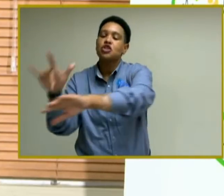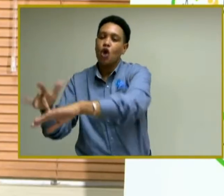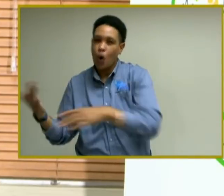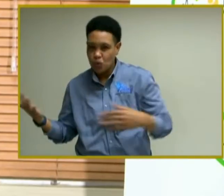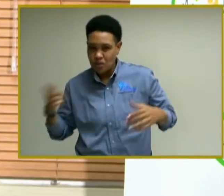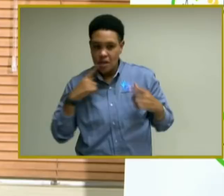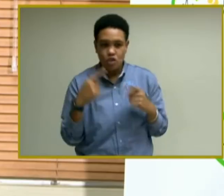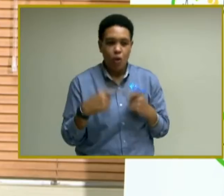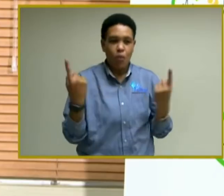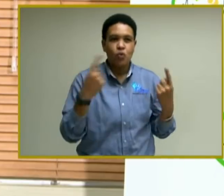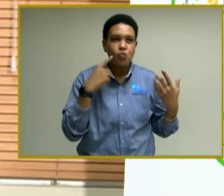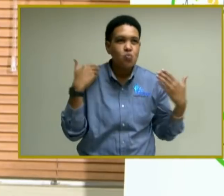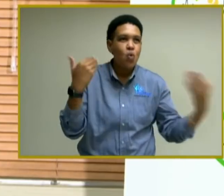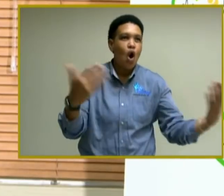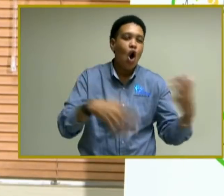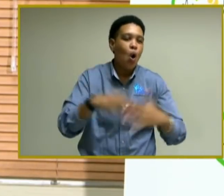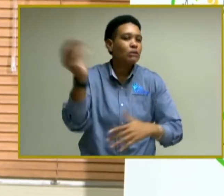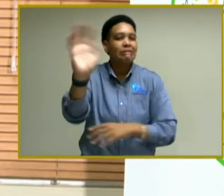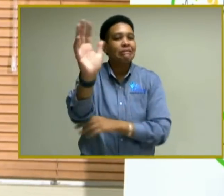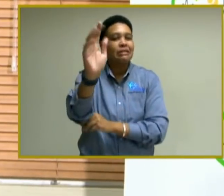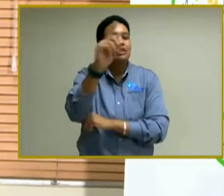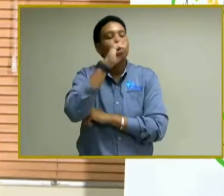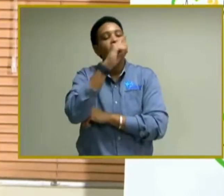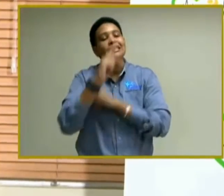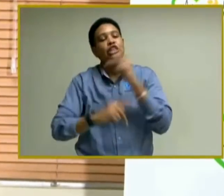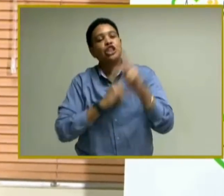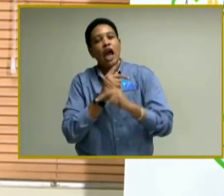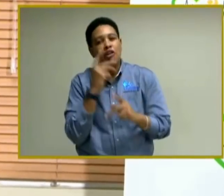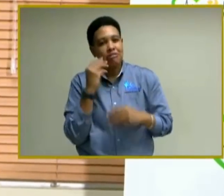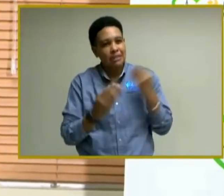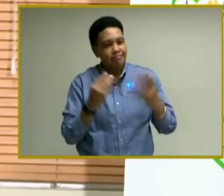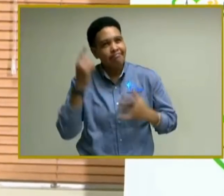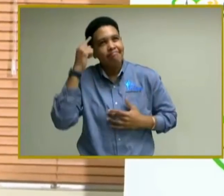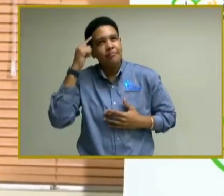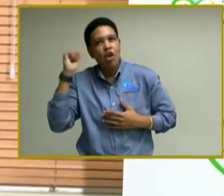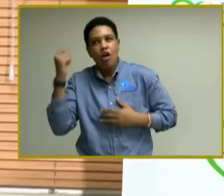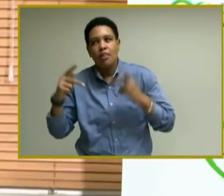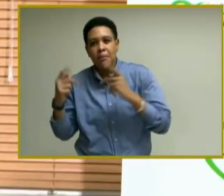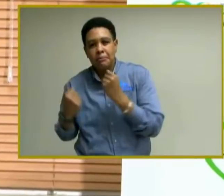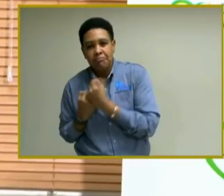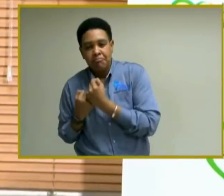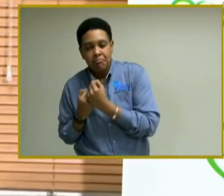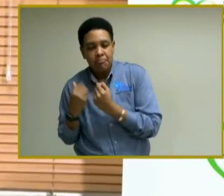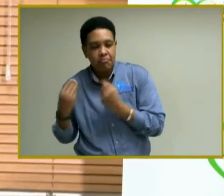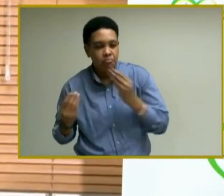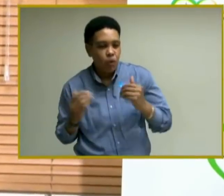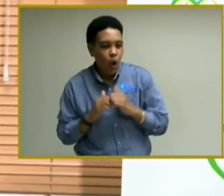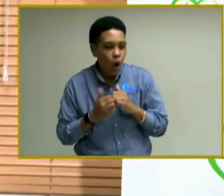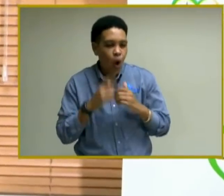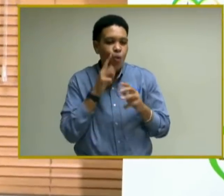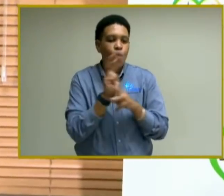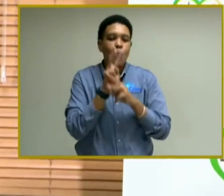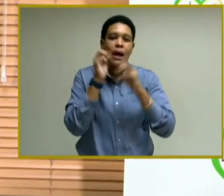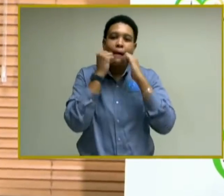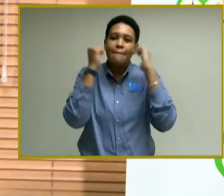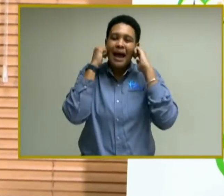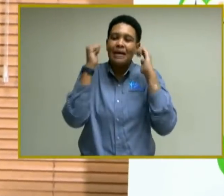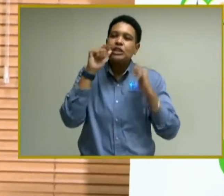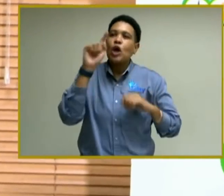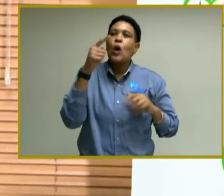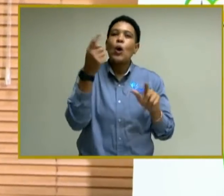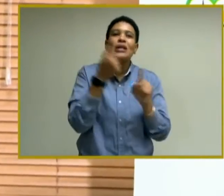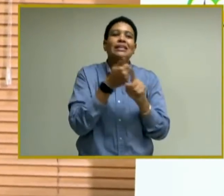as opposed to going out, charity, thinking of others, wearing a mask, not just